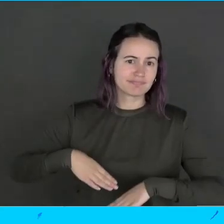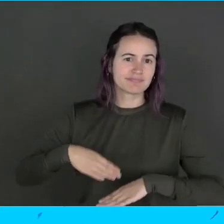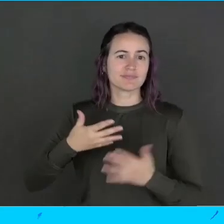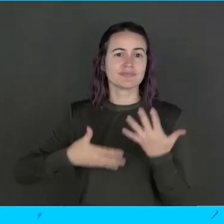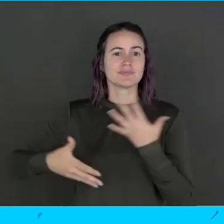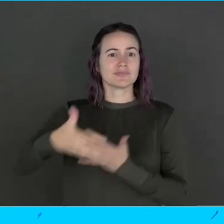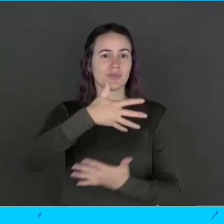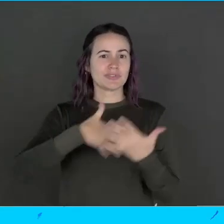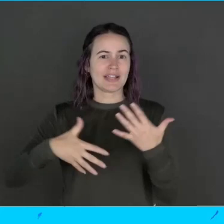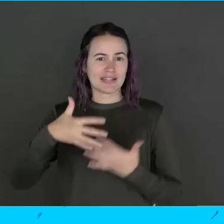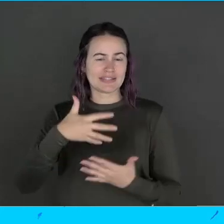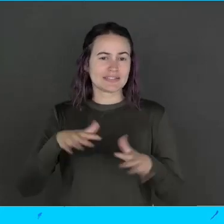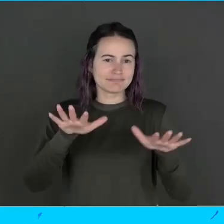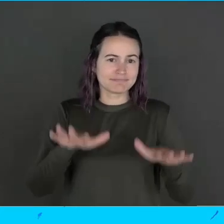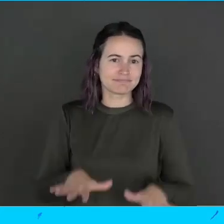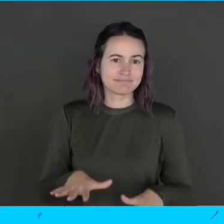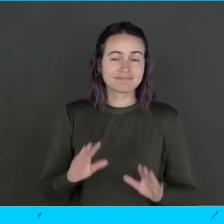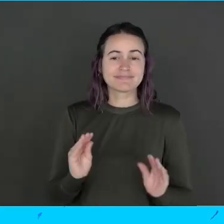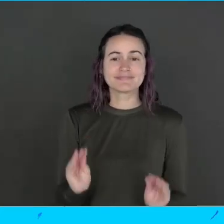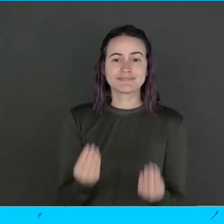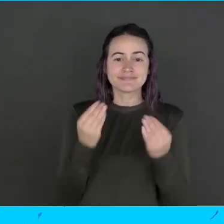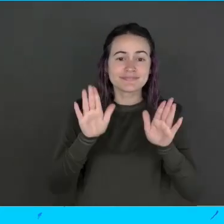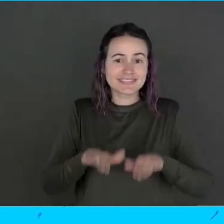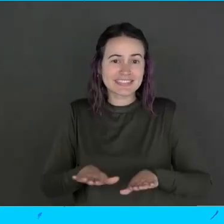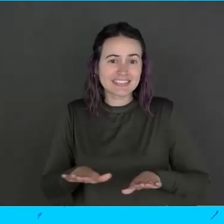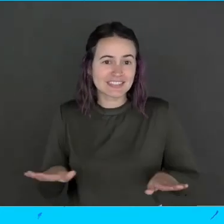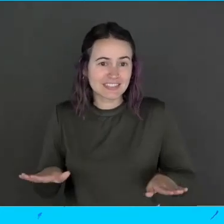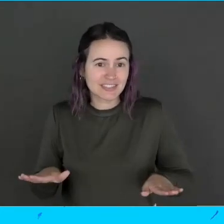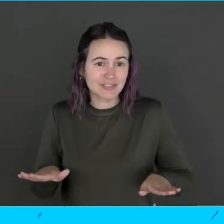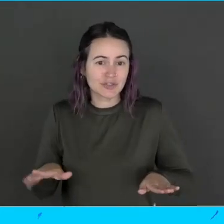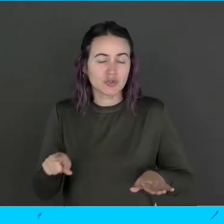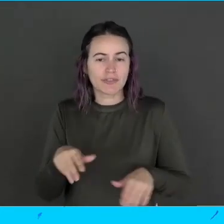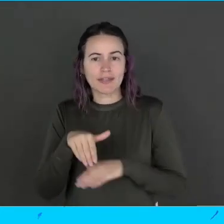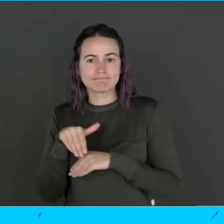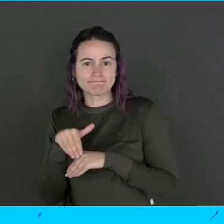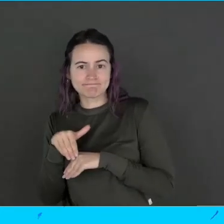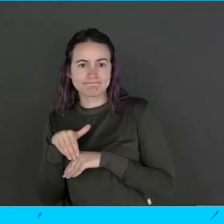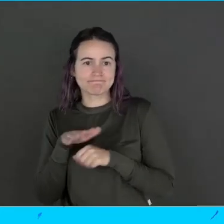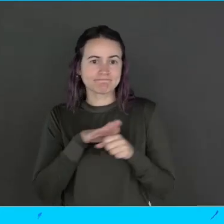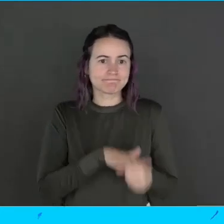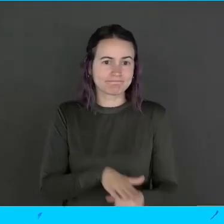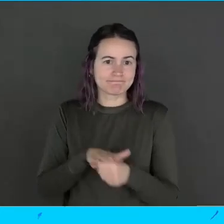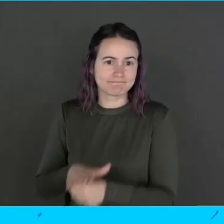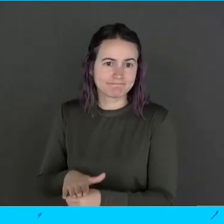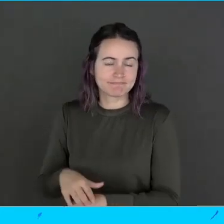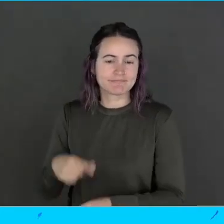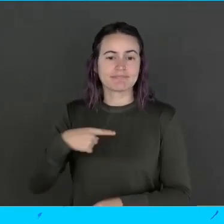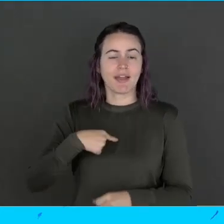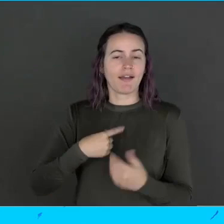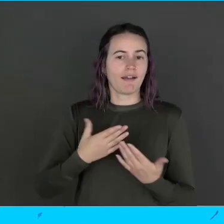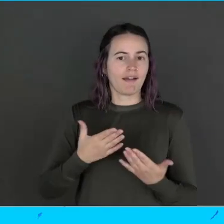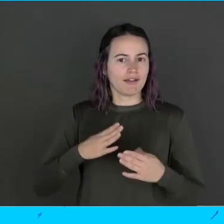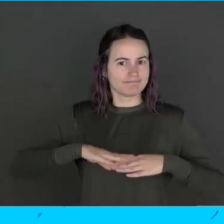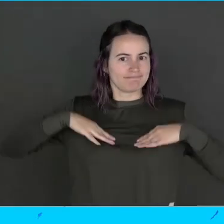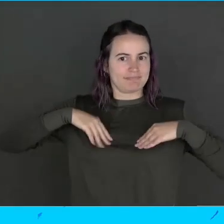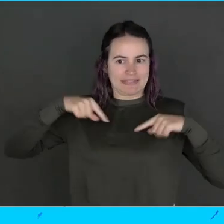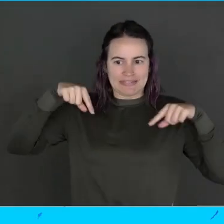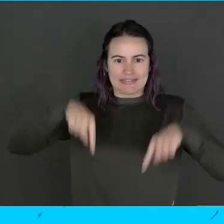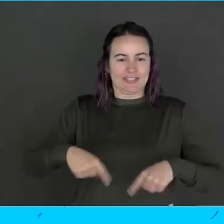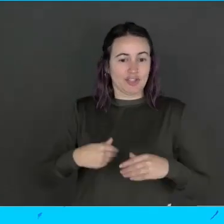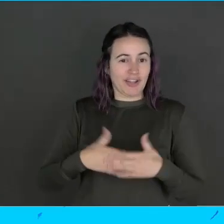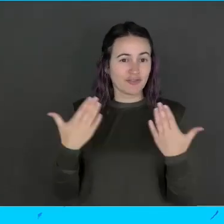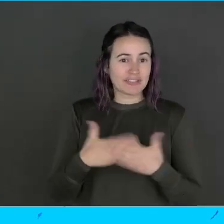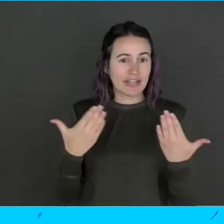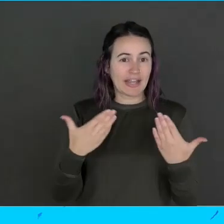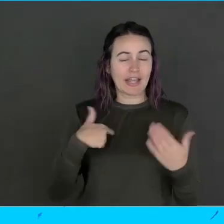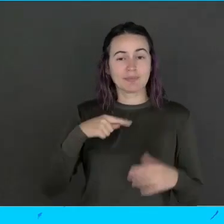bay. The children didn't have too much to say, other than the fact that they're grateful for being able to break fast every day, walk to school and back home to